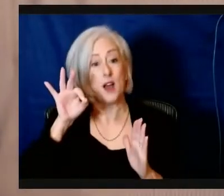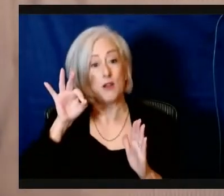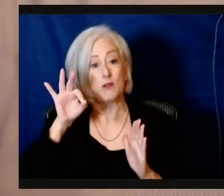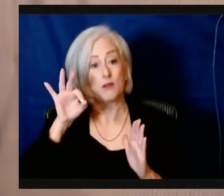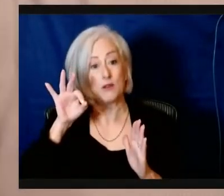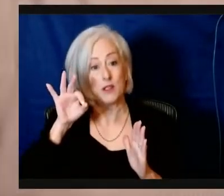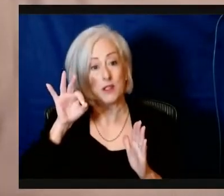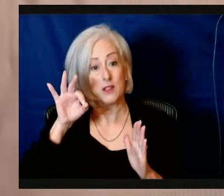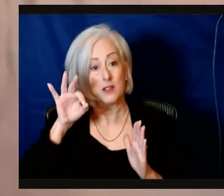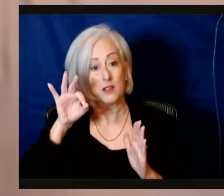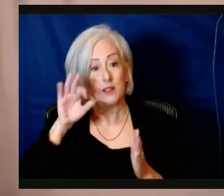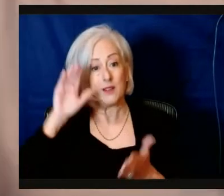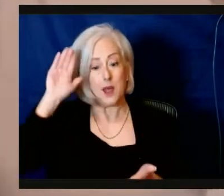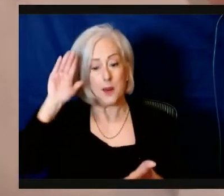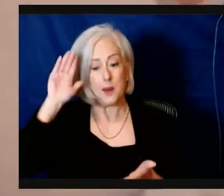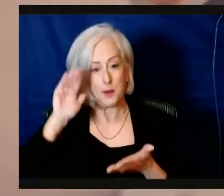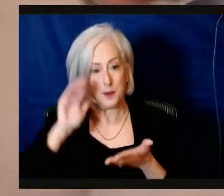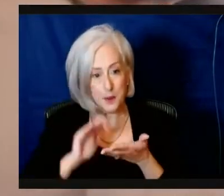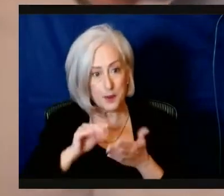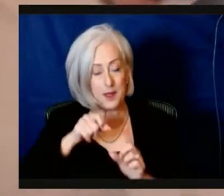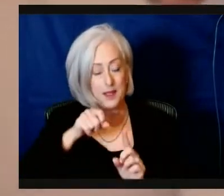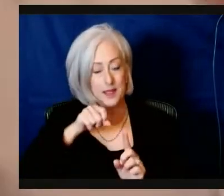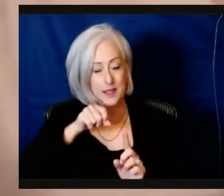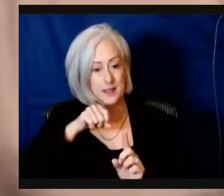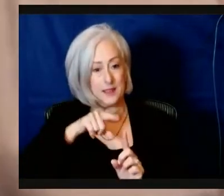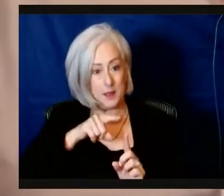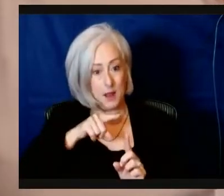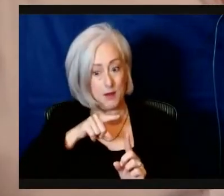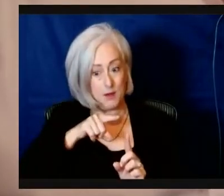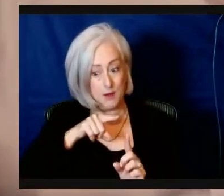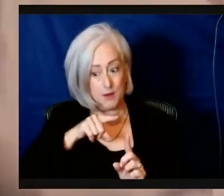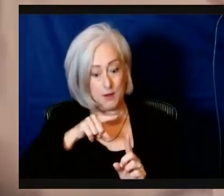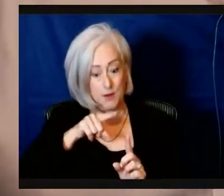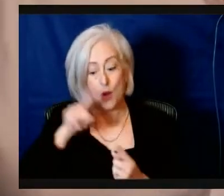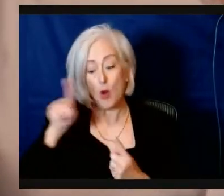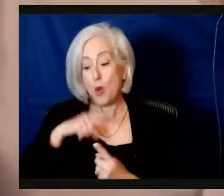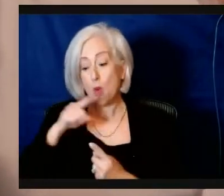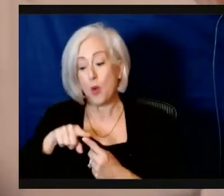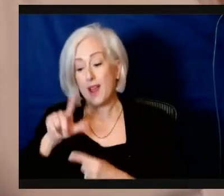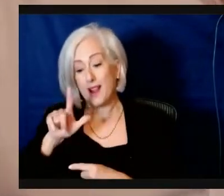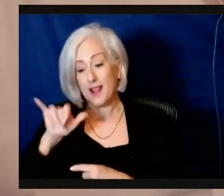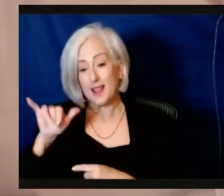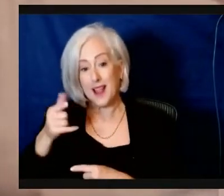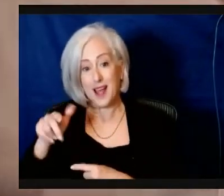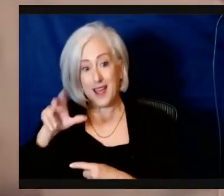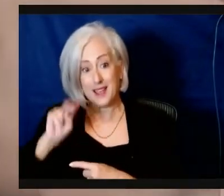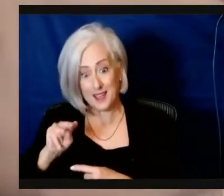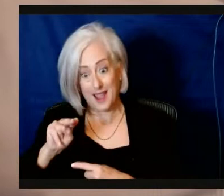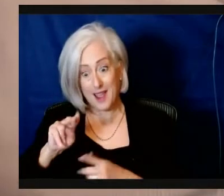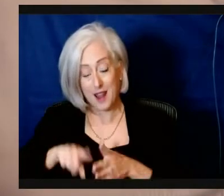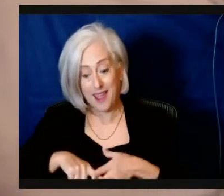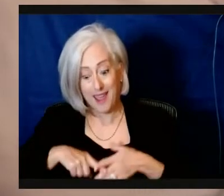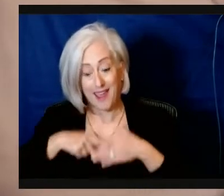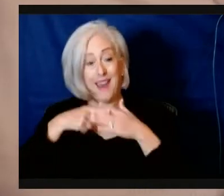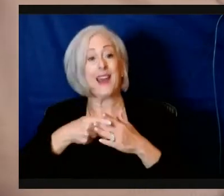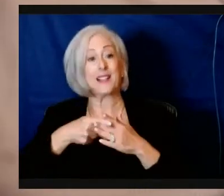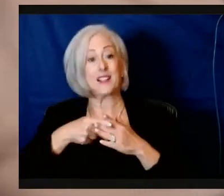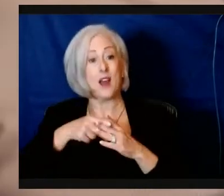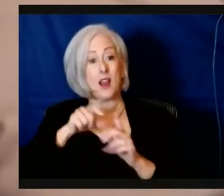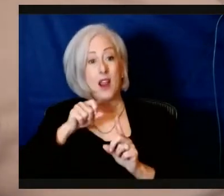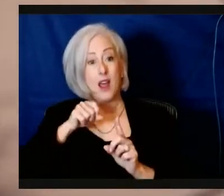the receptor signaling. So once they're activated by a ligand, you don't want that cell's surface